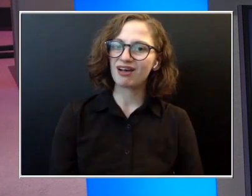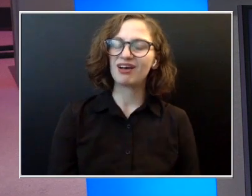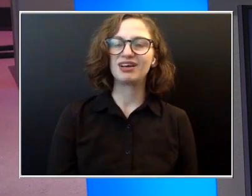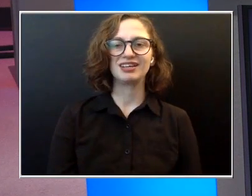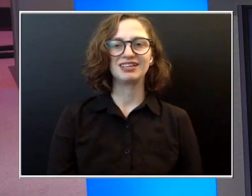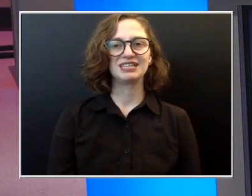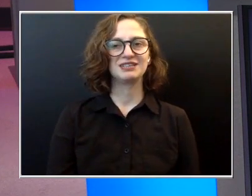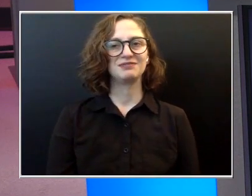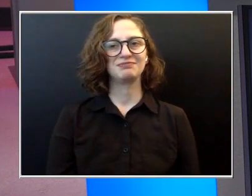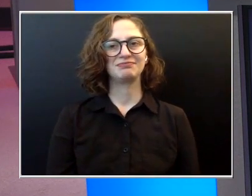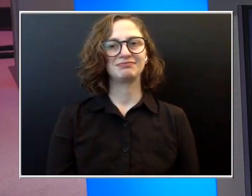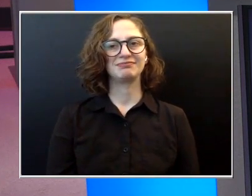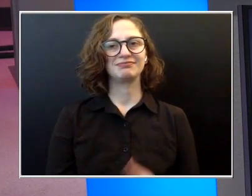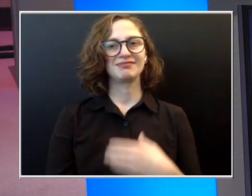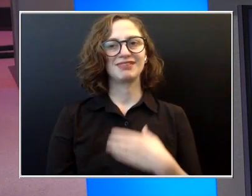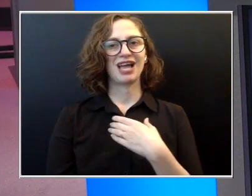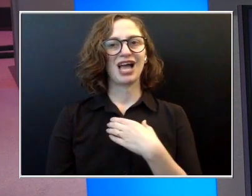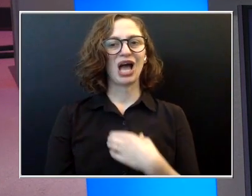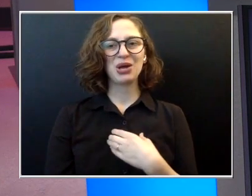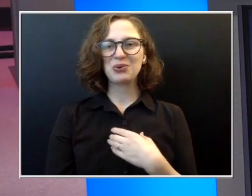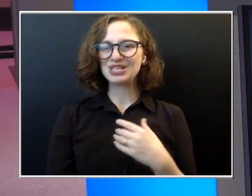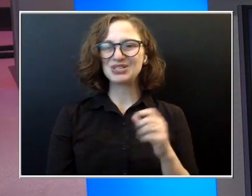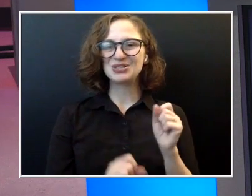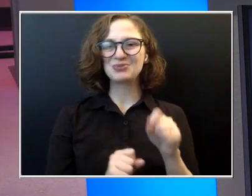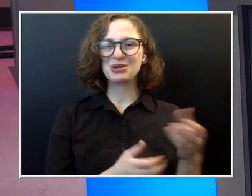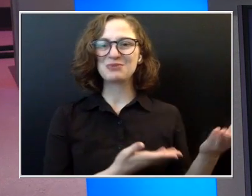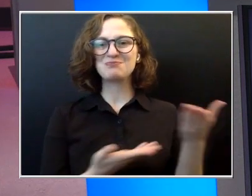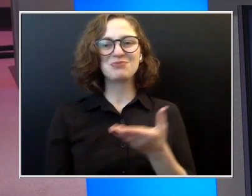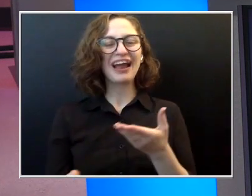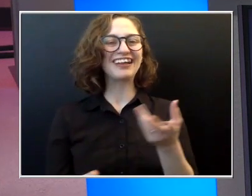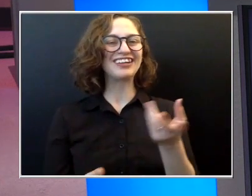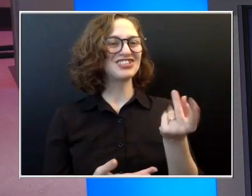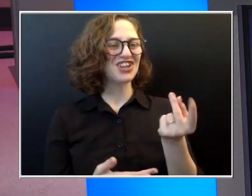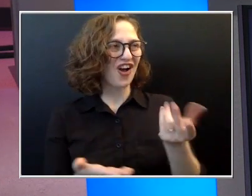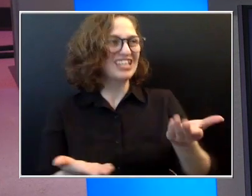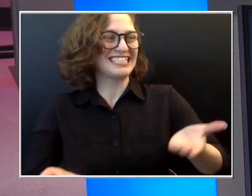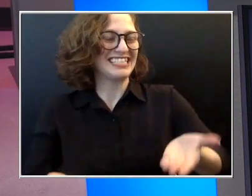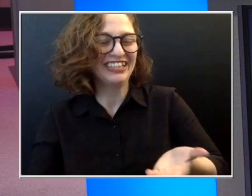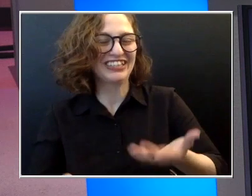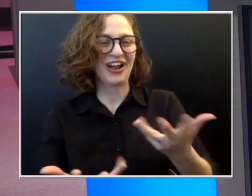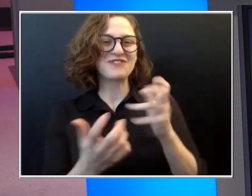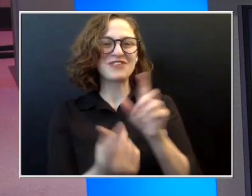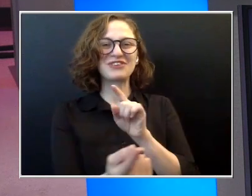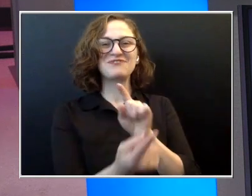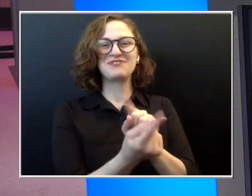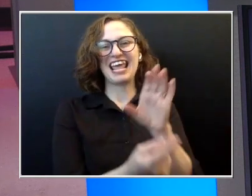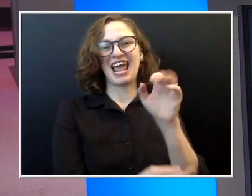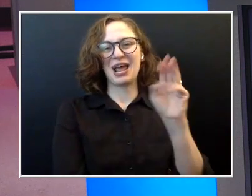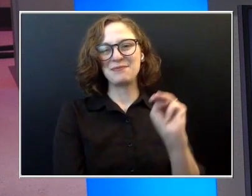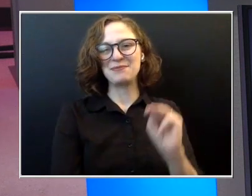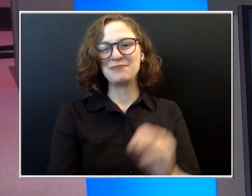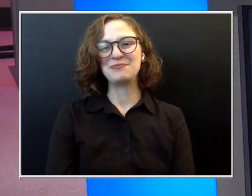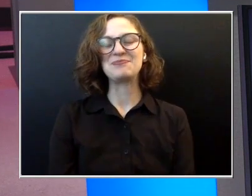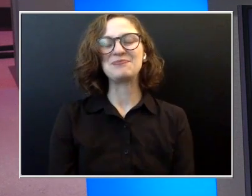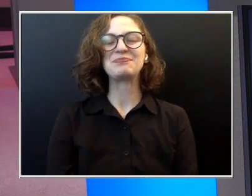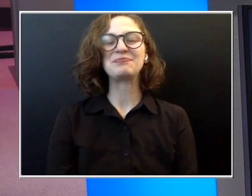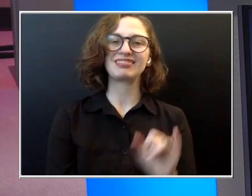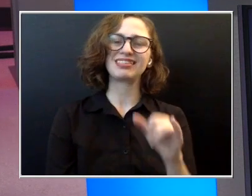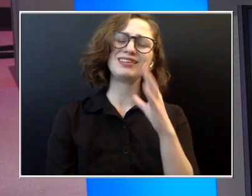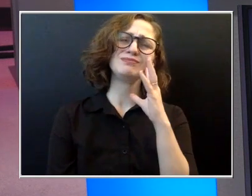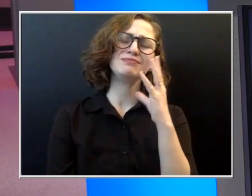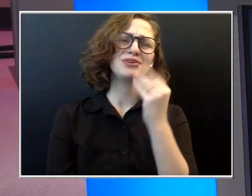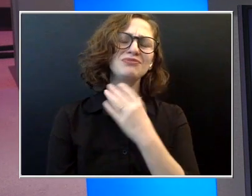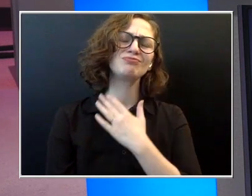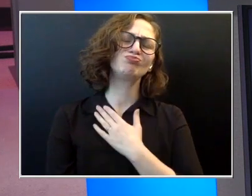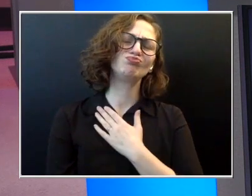allowed golden retrievers in the health system. I want to meet Cam, and I think that's beautiful that she knew, and that was